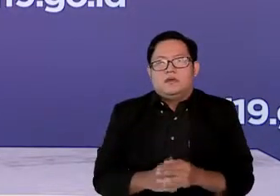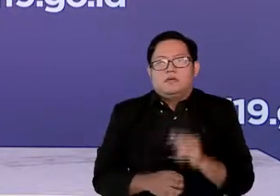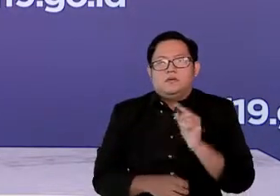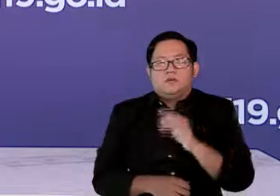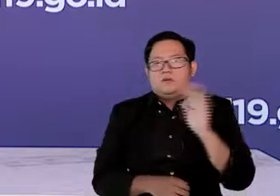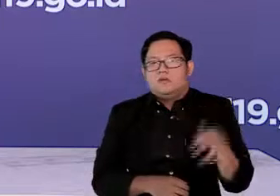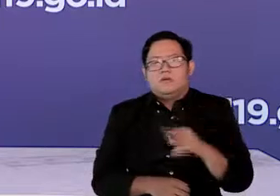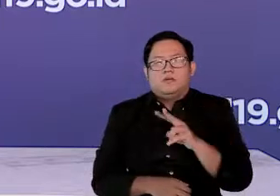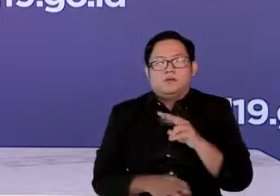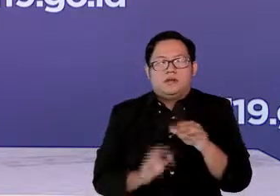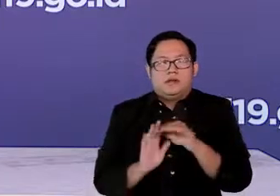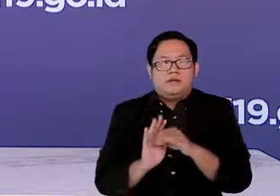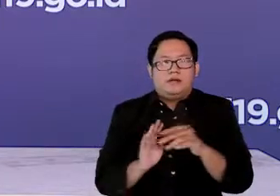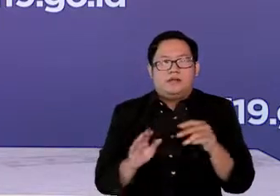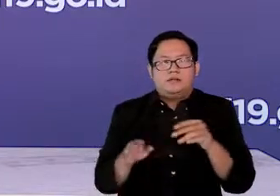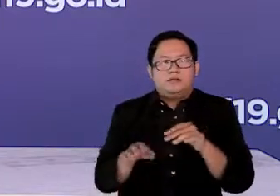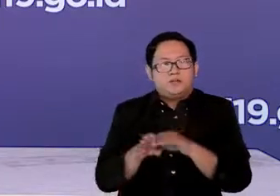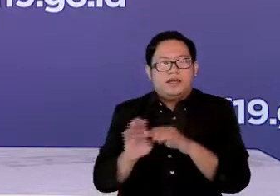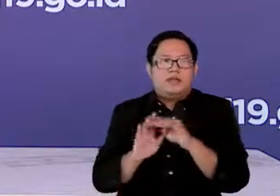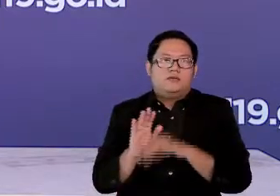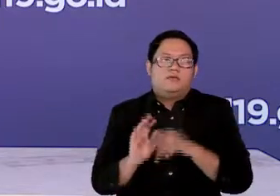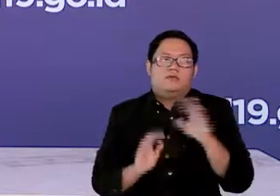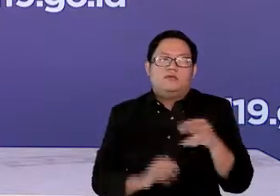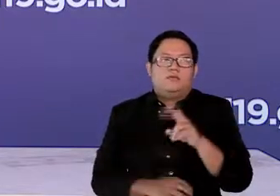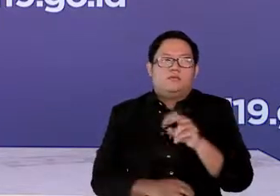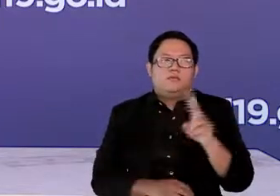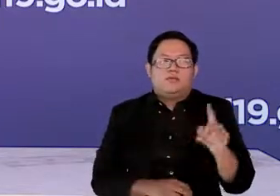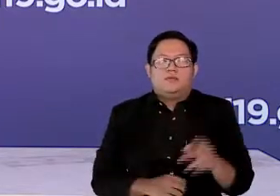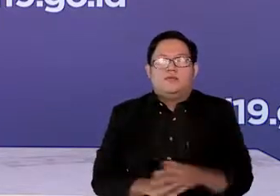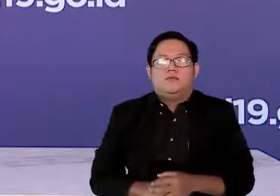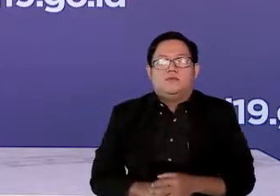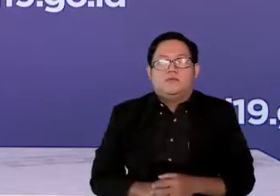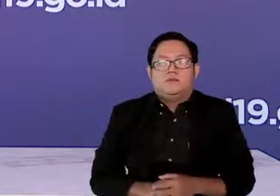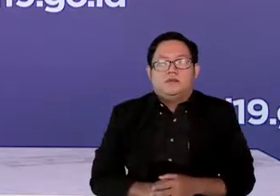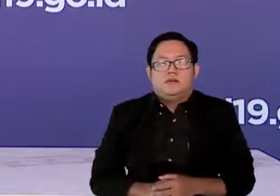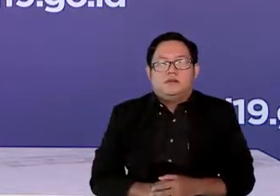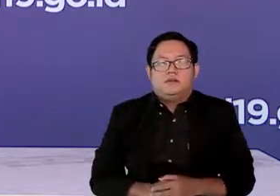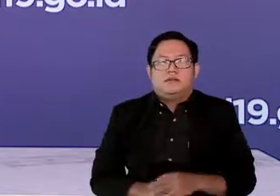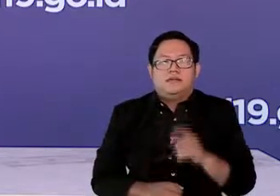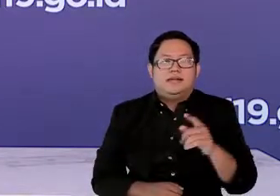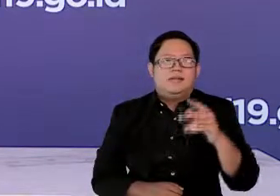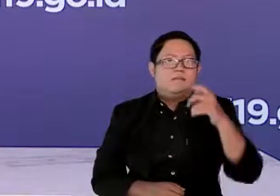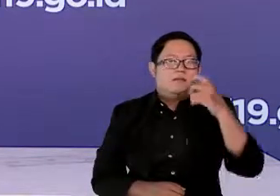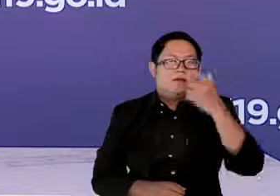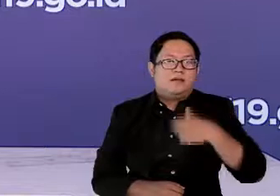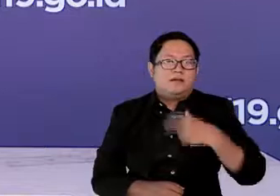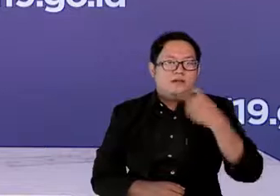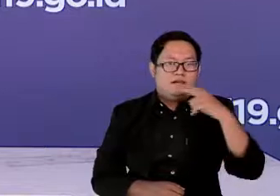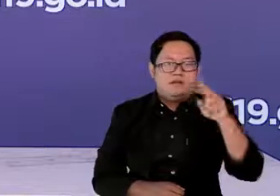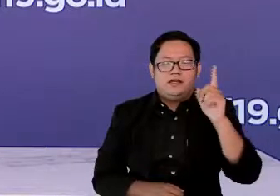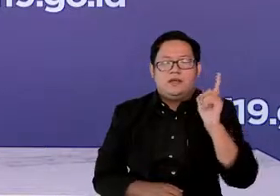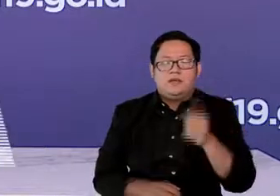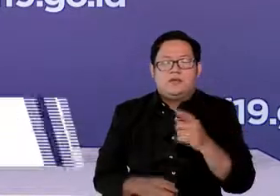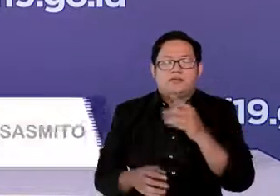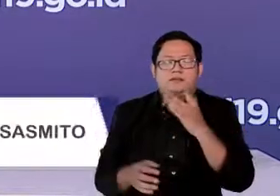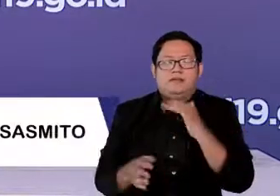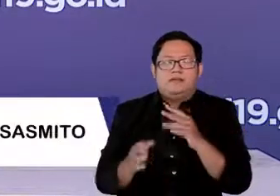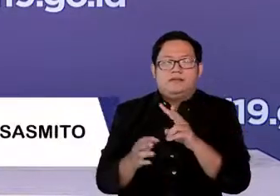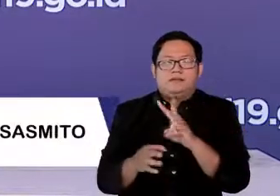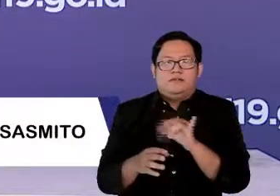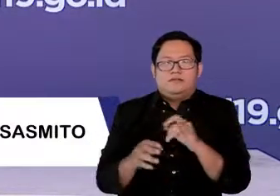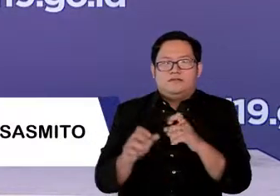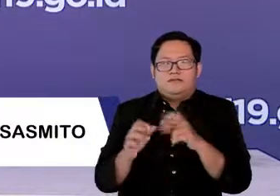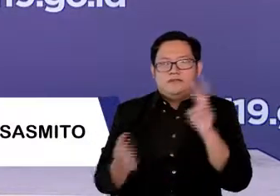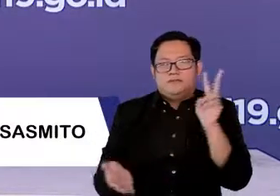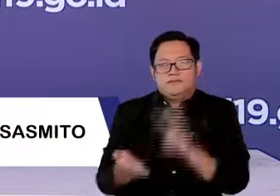2021. Especially for foreigners holding diplomatic visas and service visas related to the official and